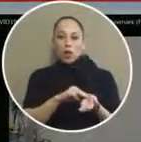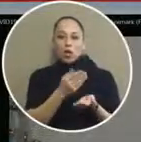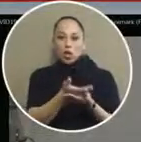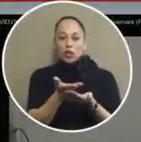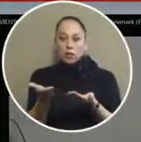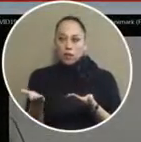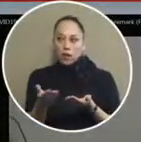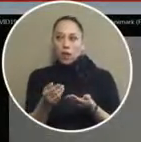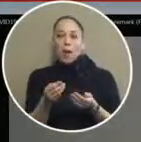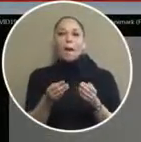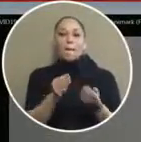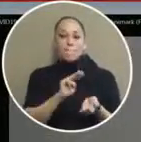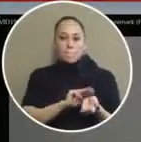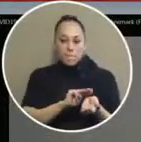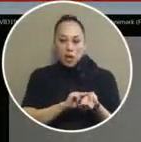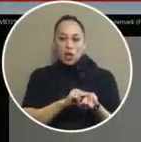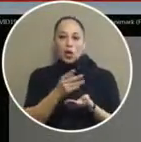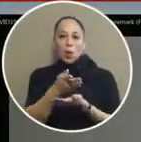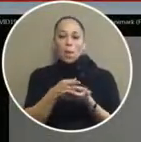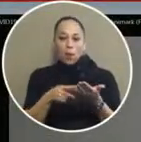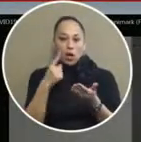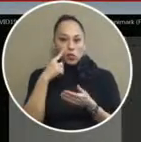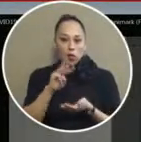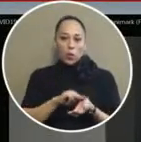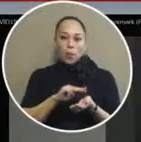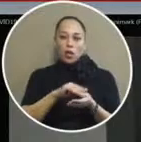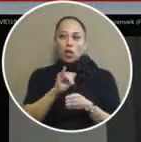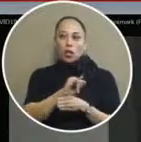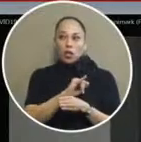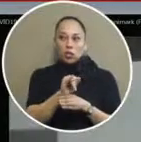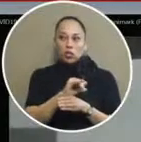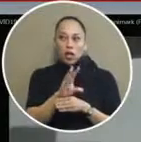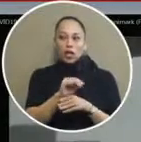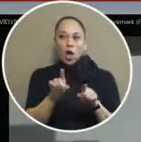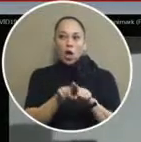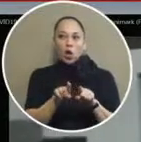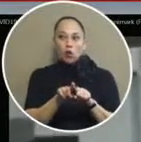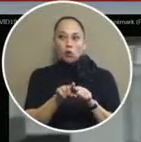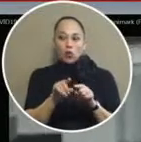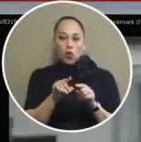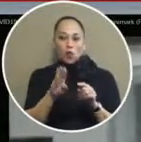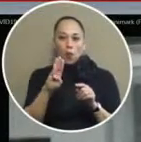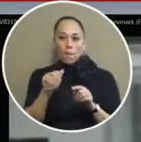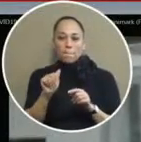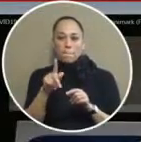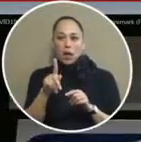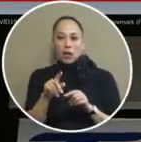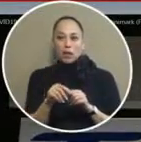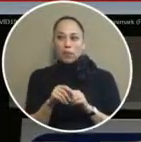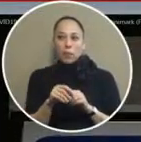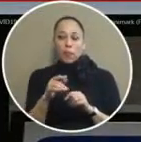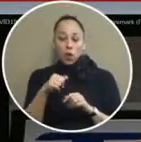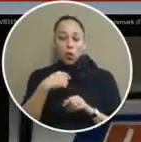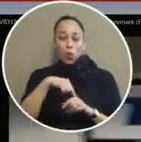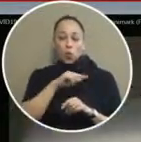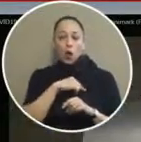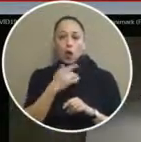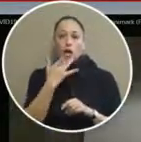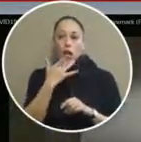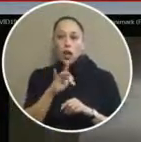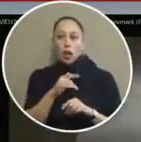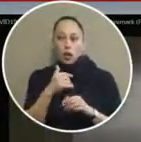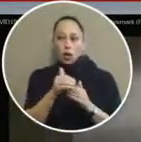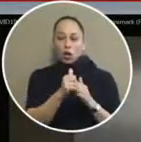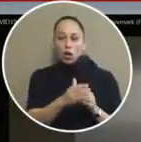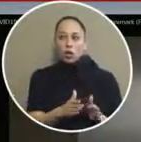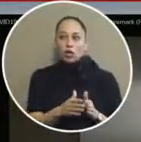devices, medical parts for the medical industry, as well as for the packaging and consumer goods industry. We were very fortunate that our